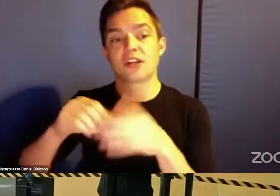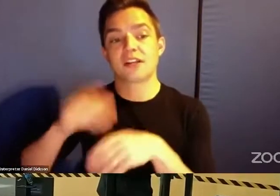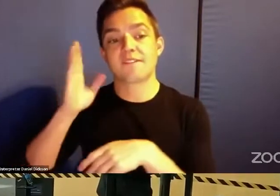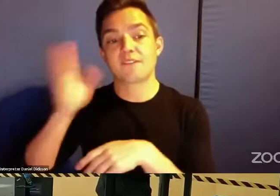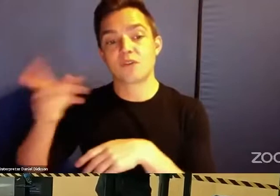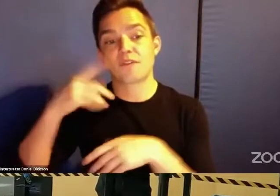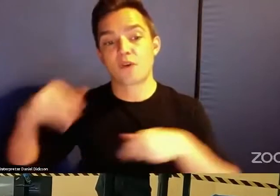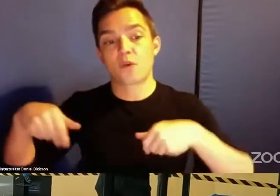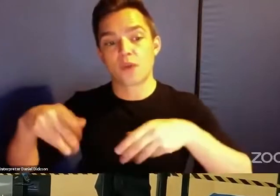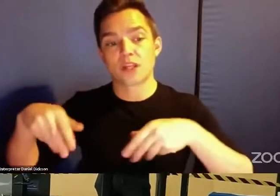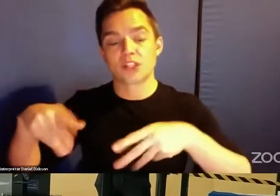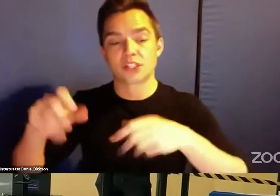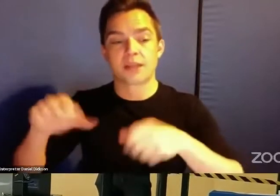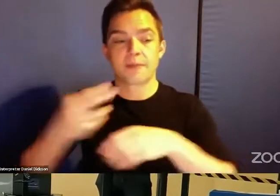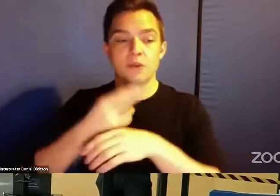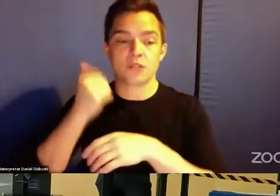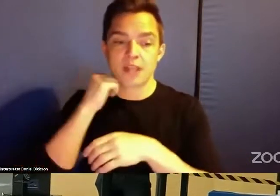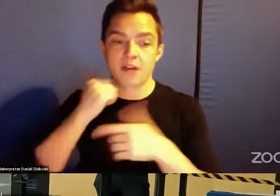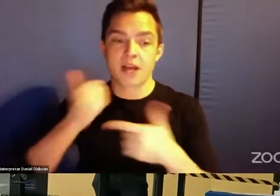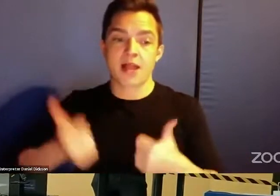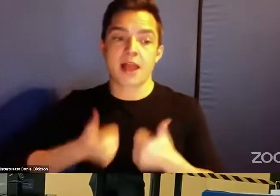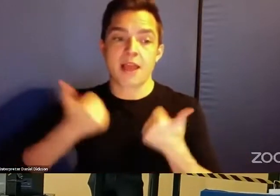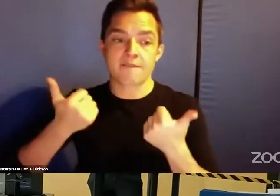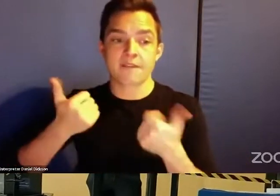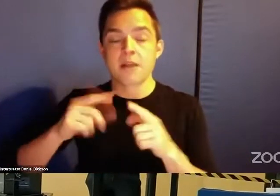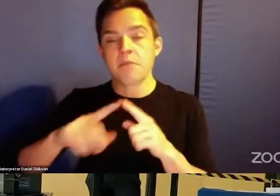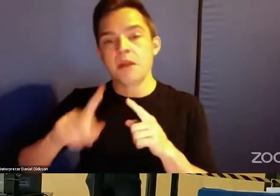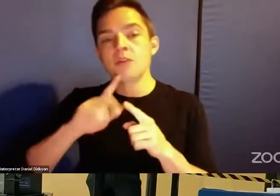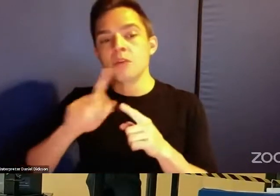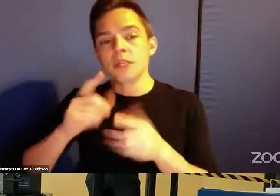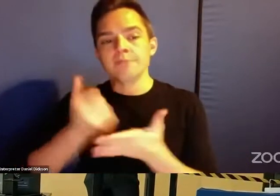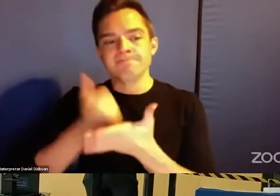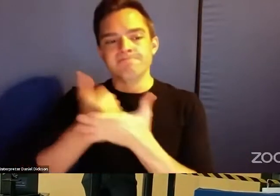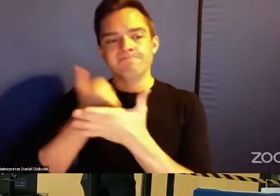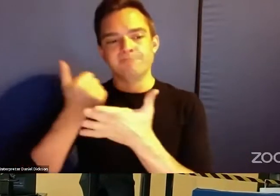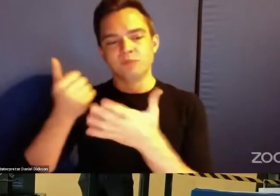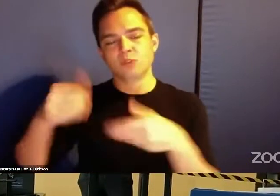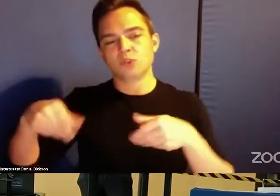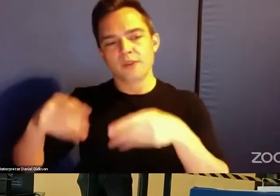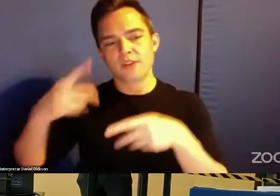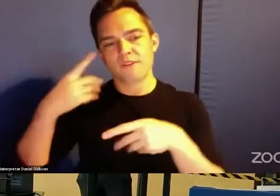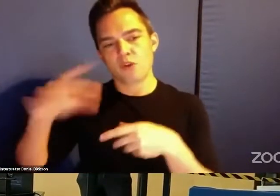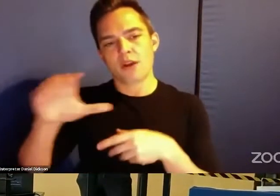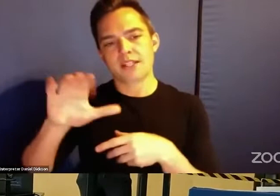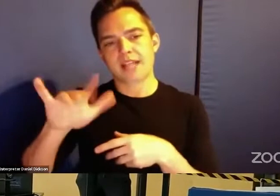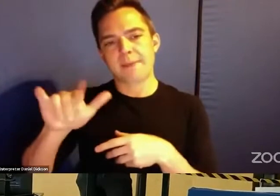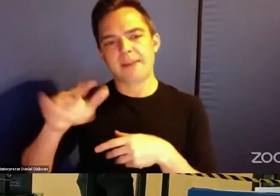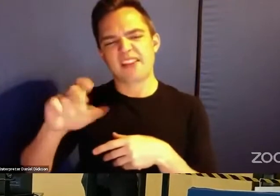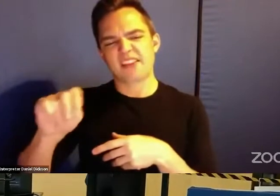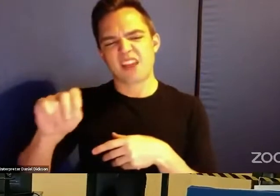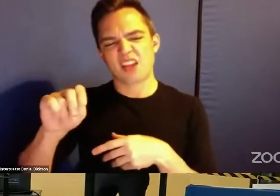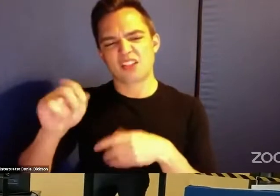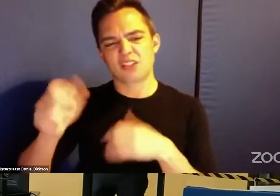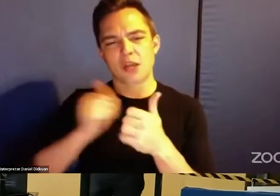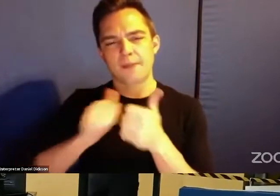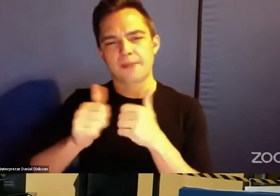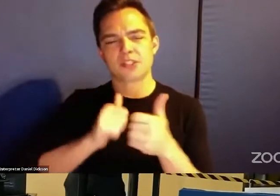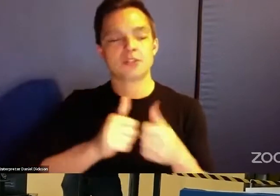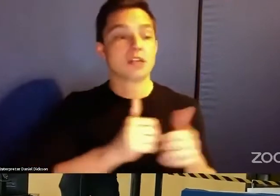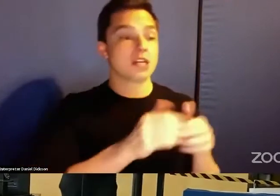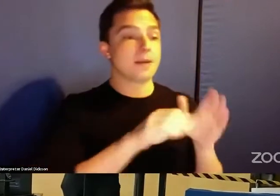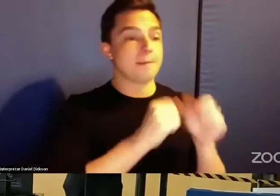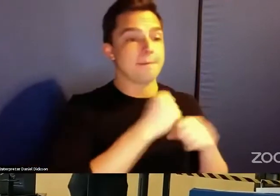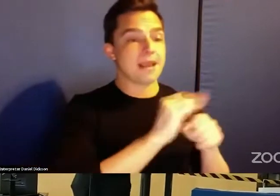daily life, but they really optimized their wheelchair for the CYBATHLON competition. It's been developed by students in